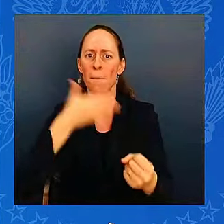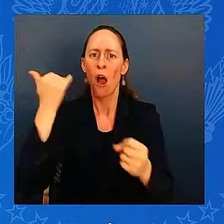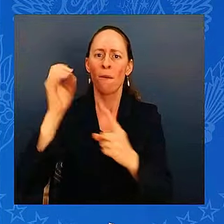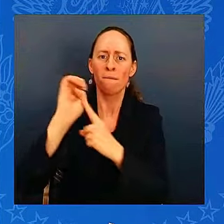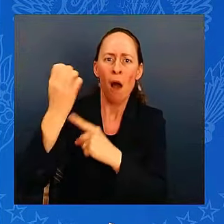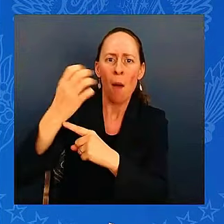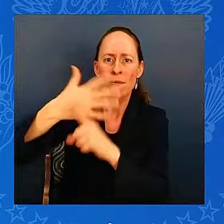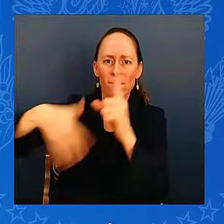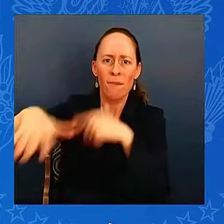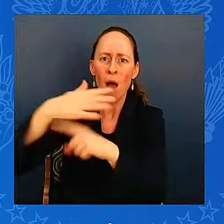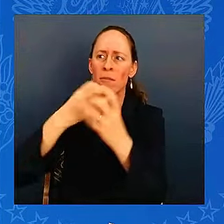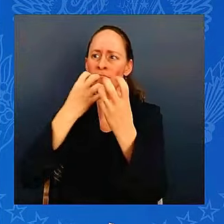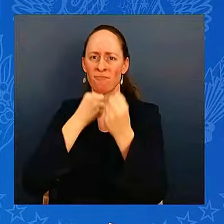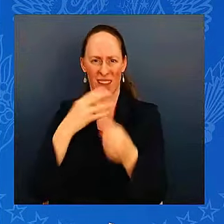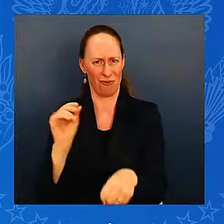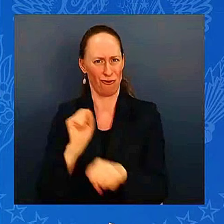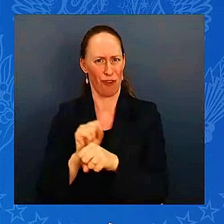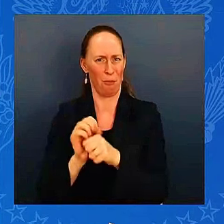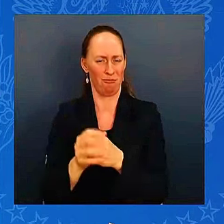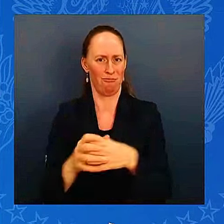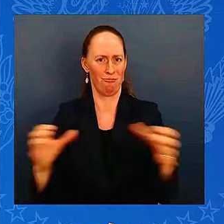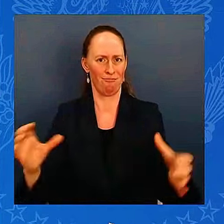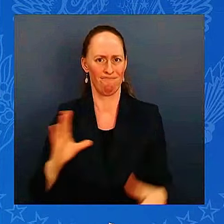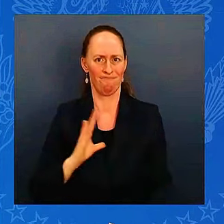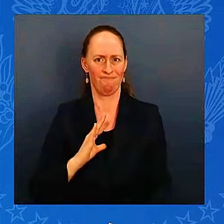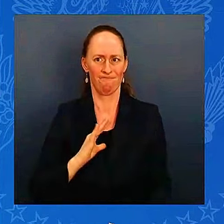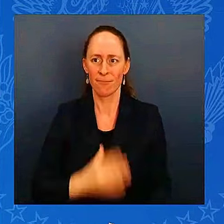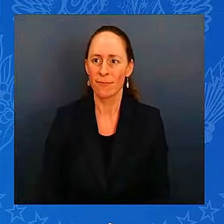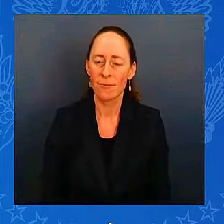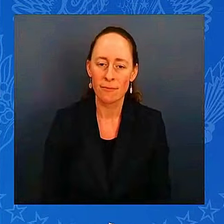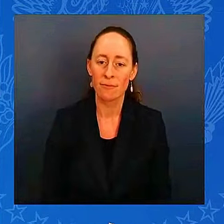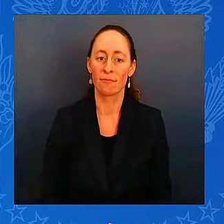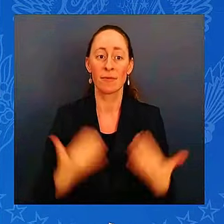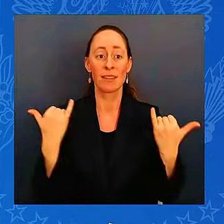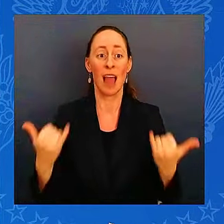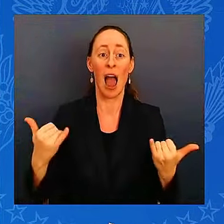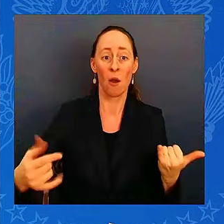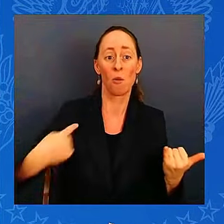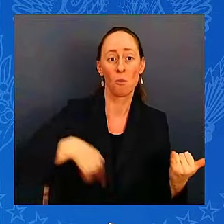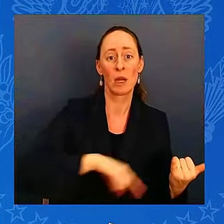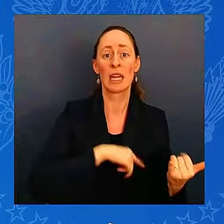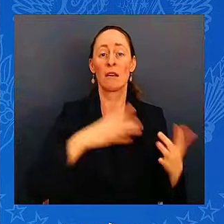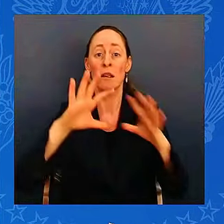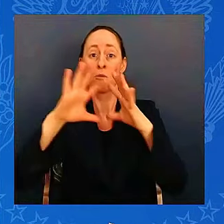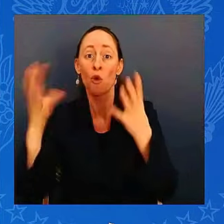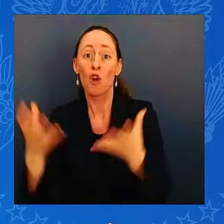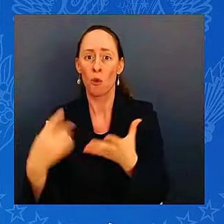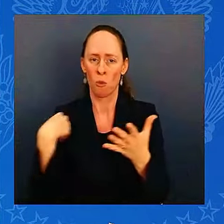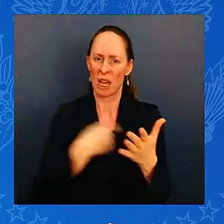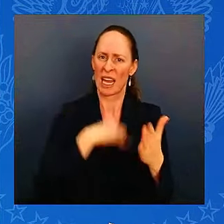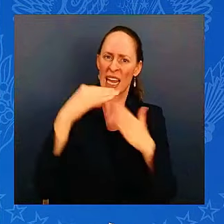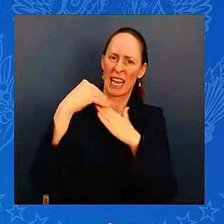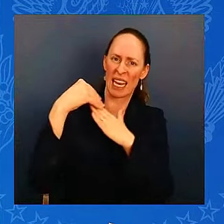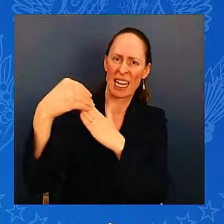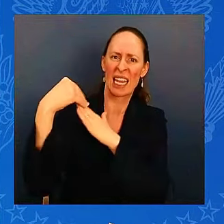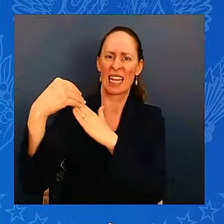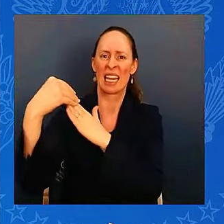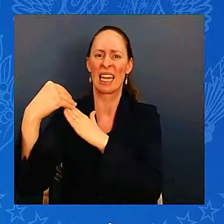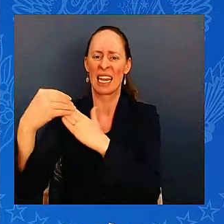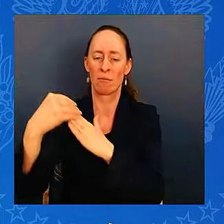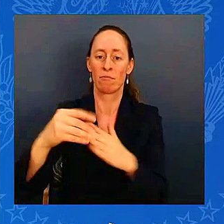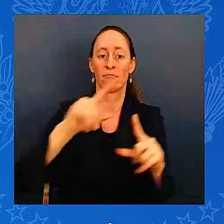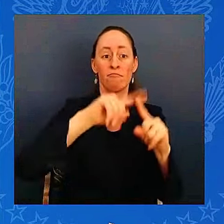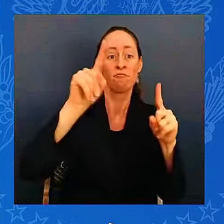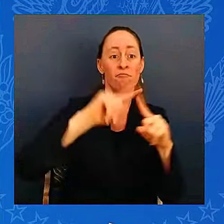reasserted America's position as a global leader in climate. We're leading an all-out effort to partner with nations to reduce global emissions, to